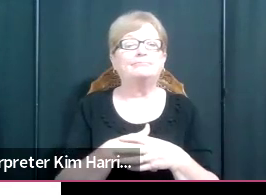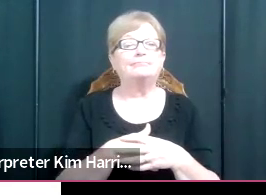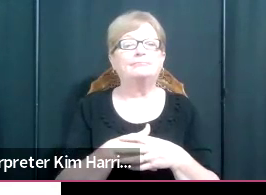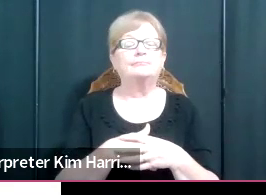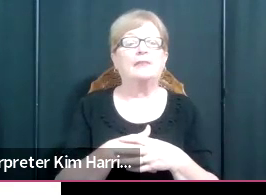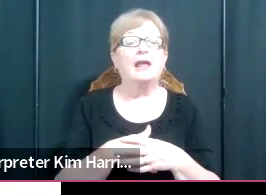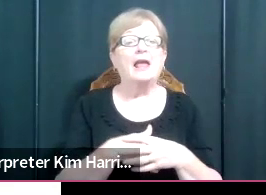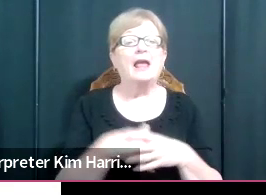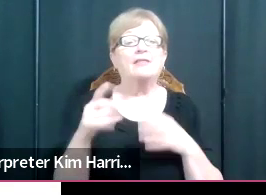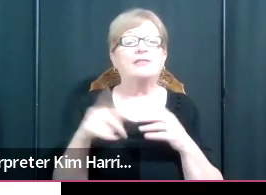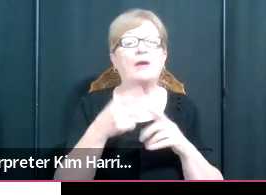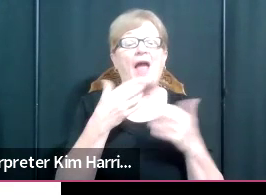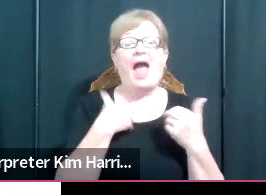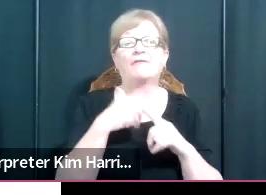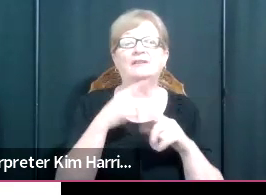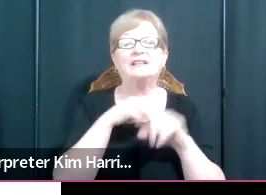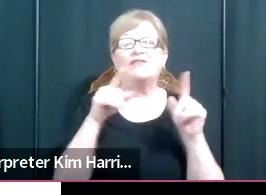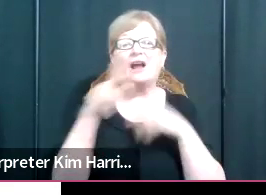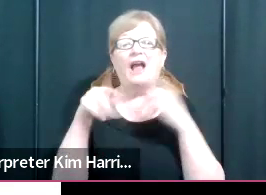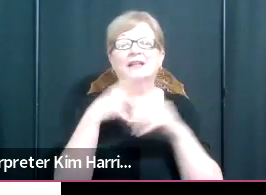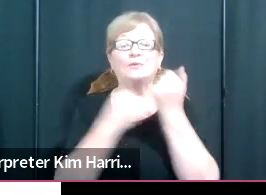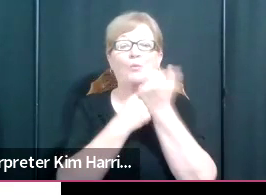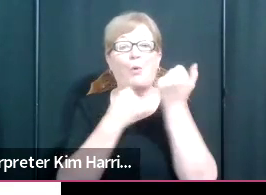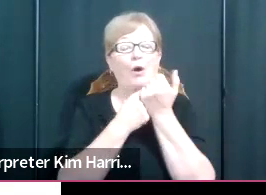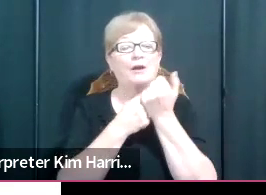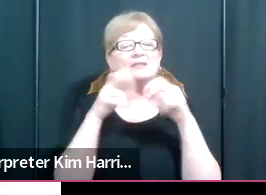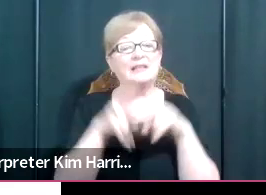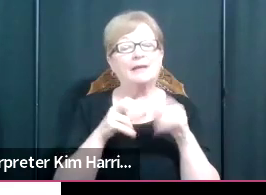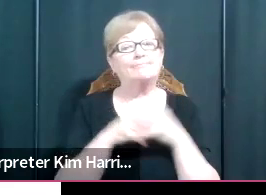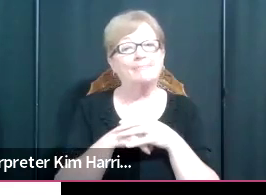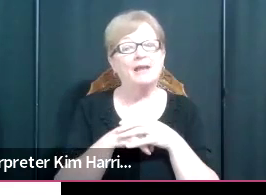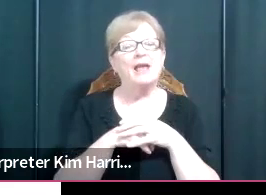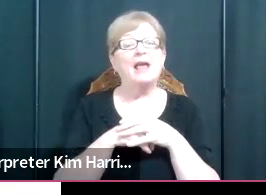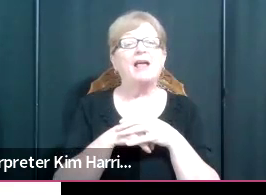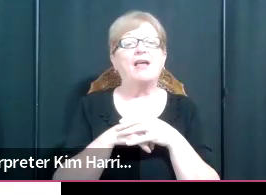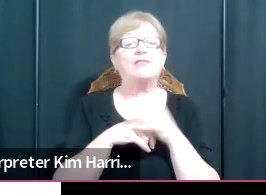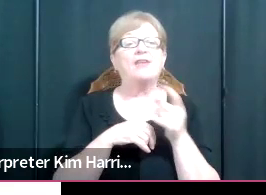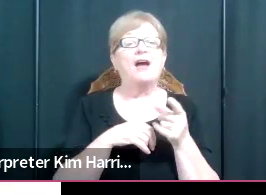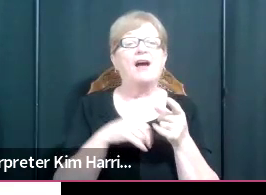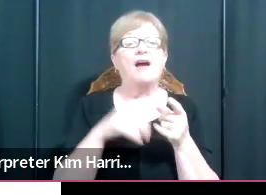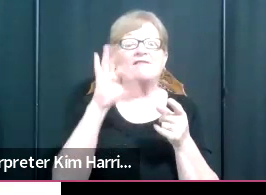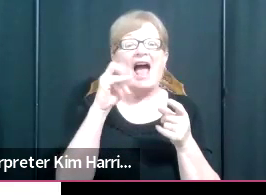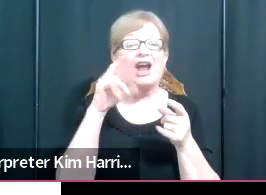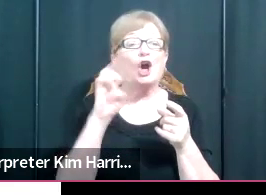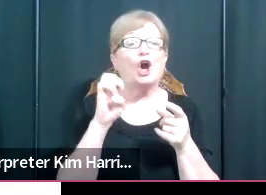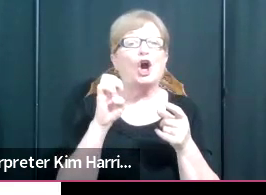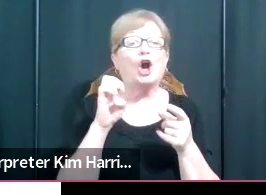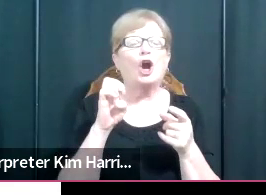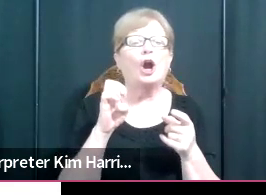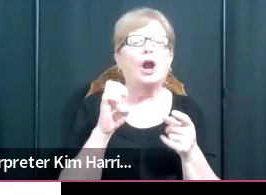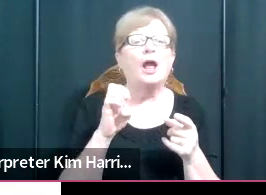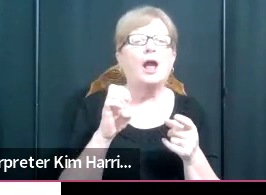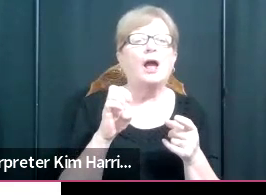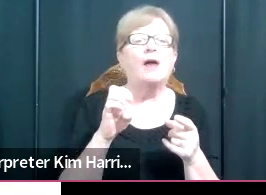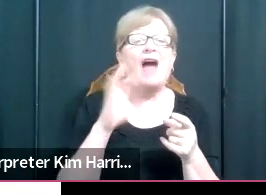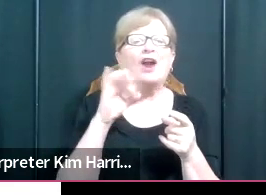Then we have different kinds of supportive seating. So the Firefly seat, which is the blue one up